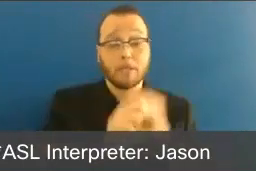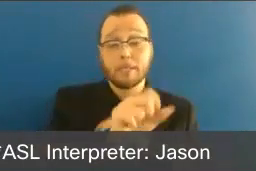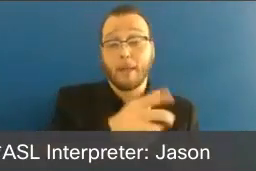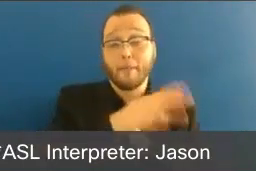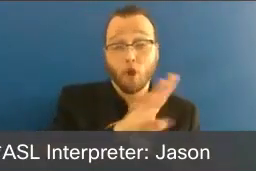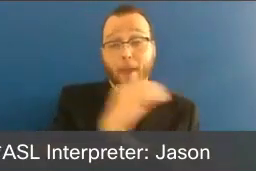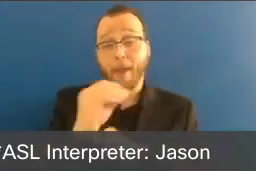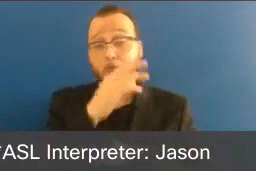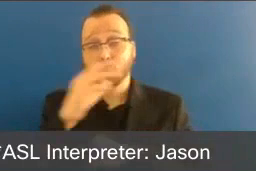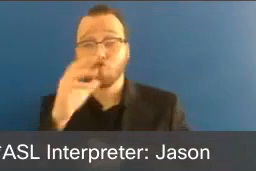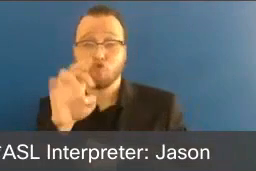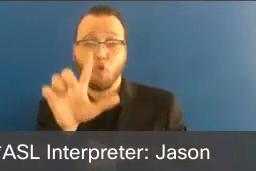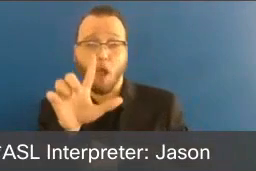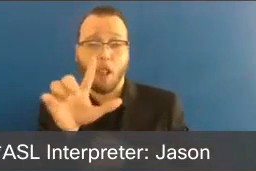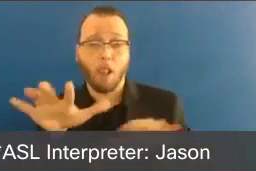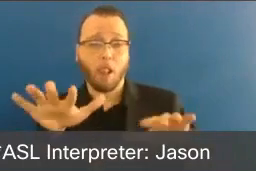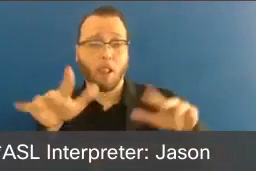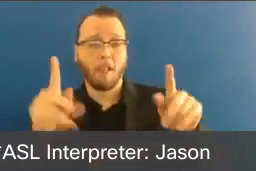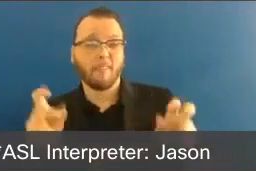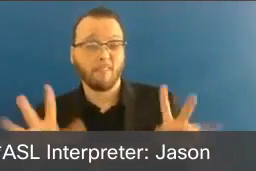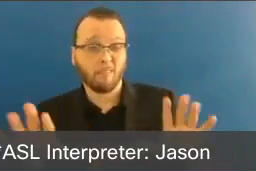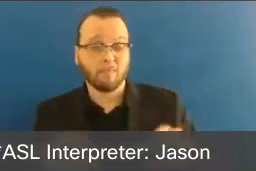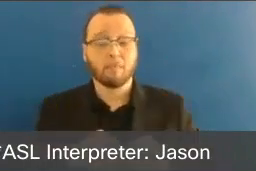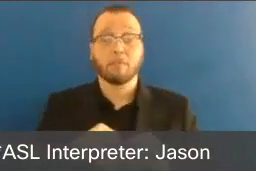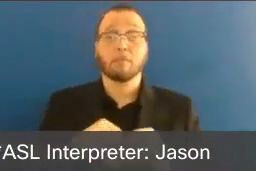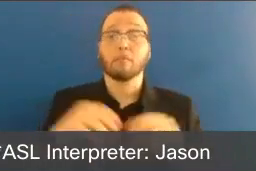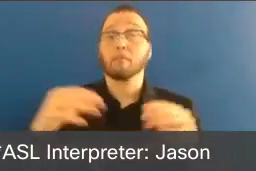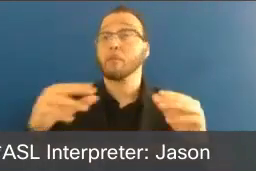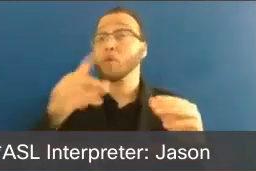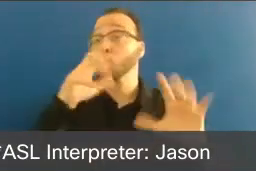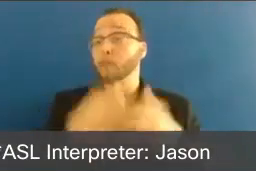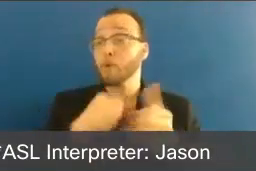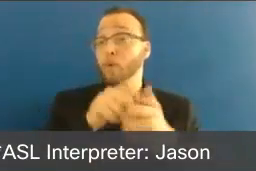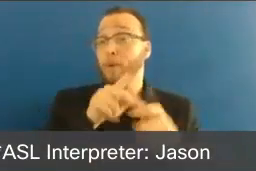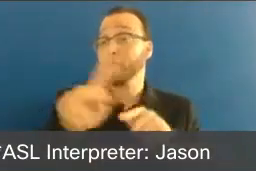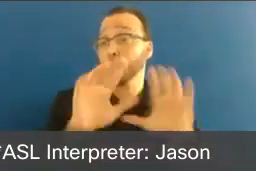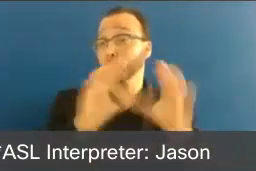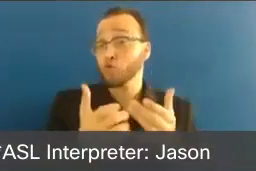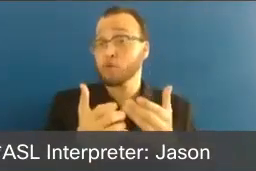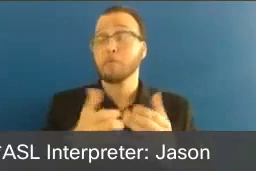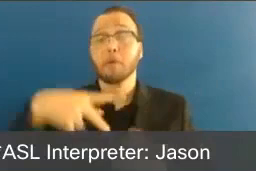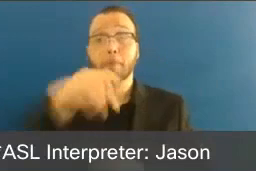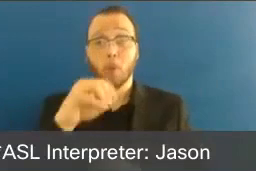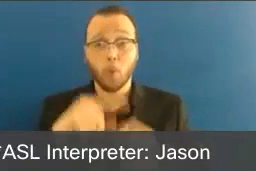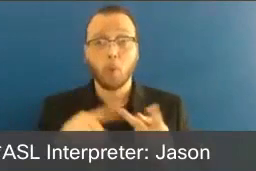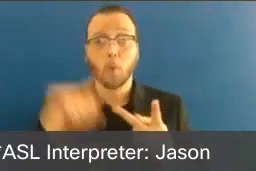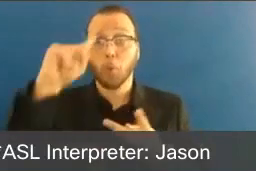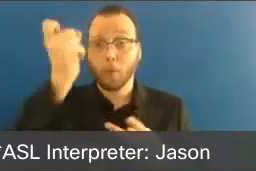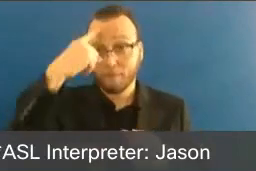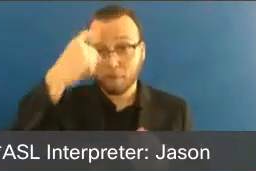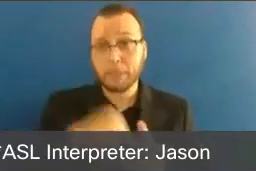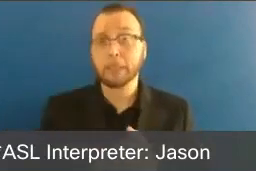evenly. The majority of professional affiliations are probation, parole,